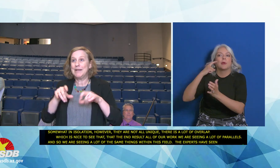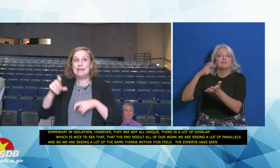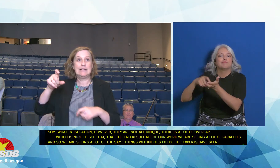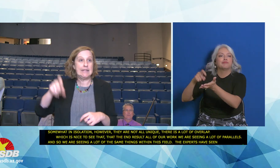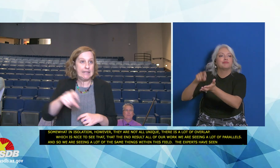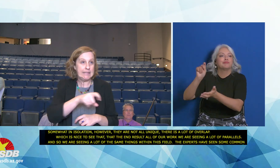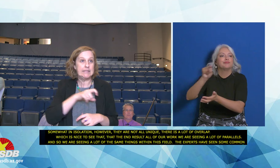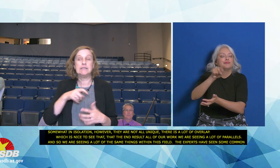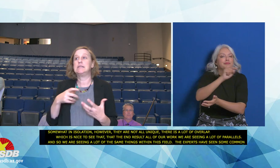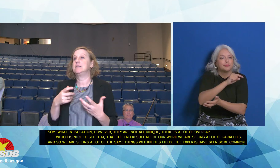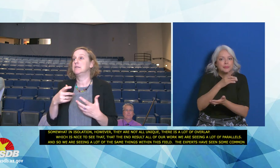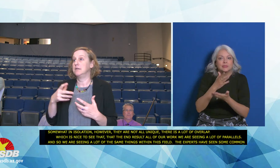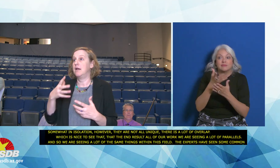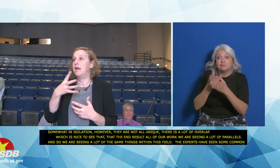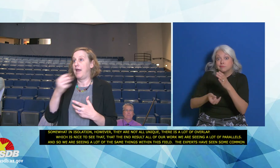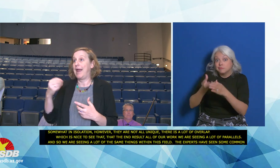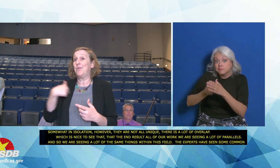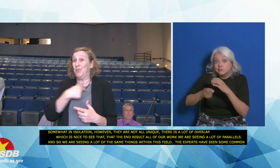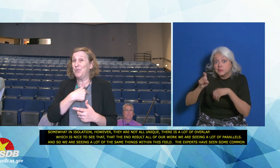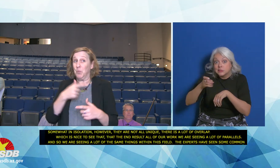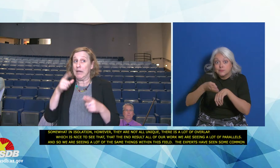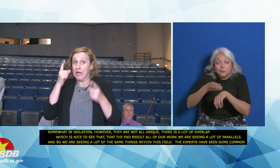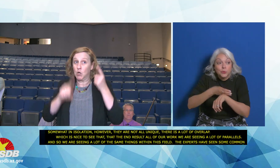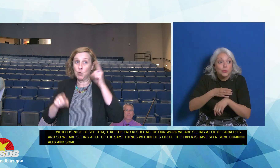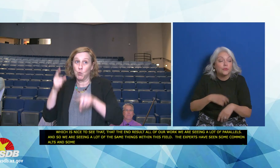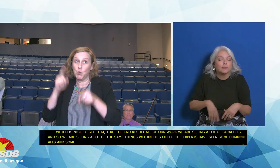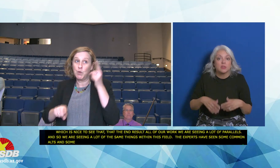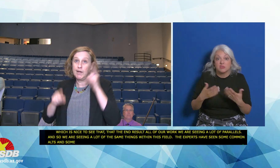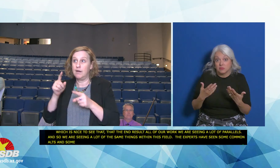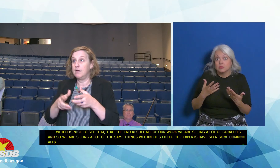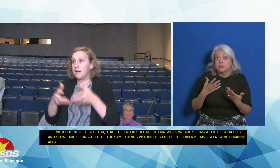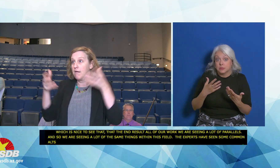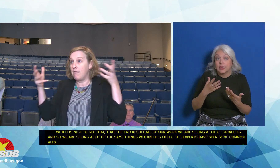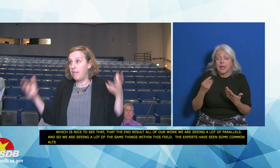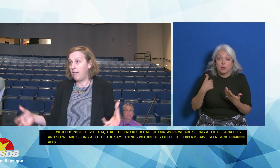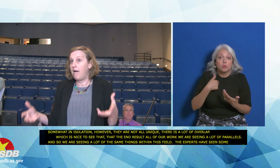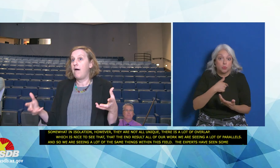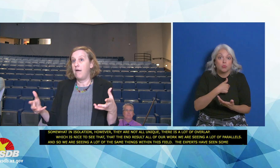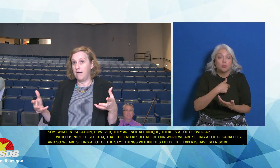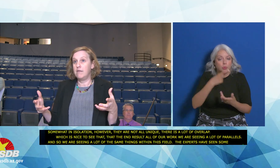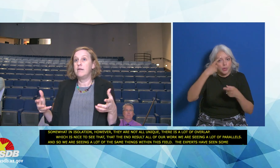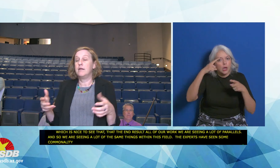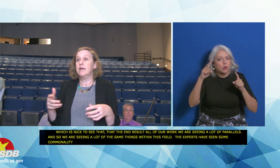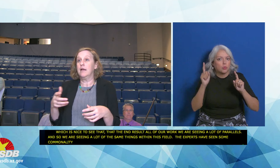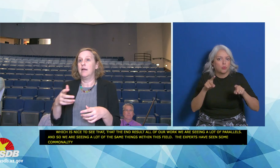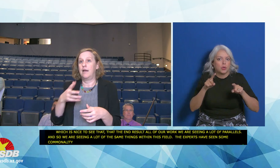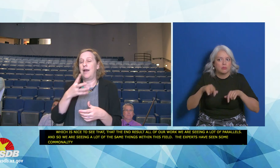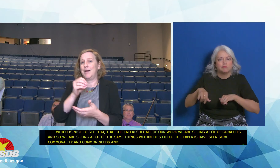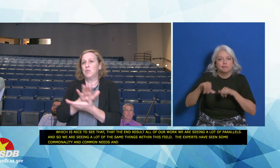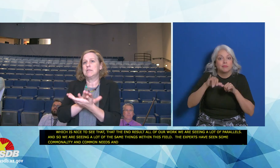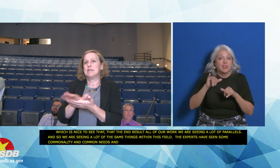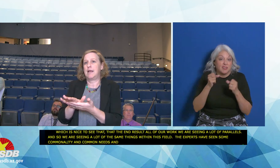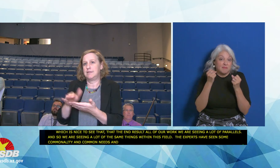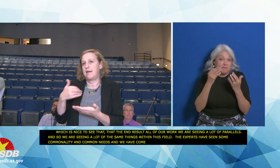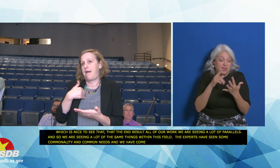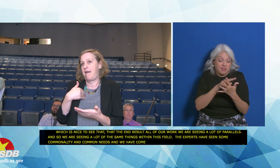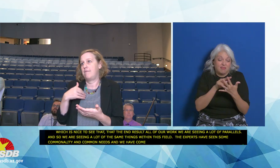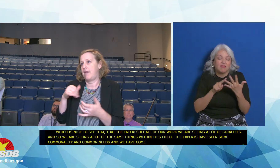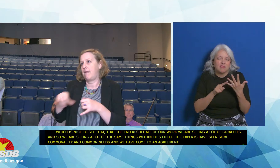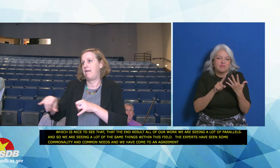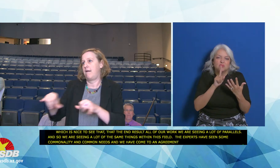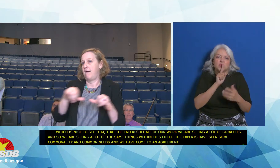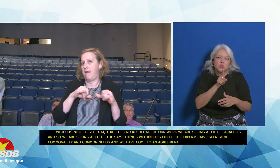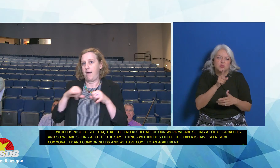some common needs, and we have come to an agreement about a lot of these